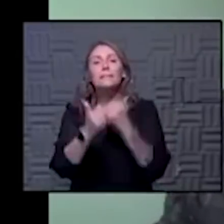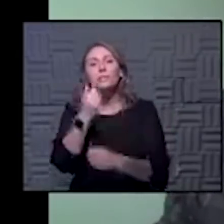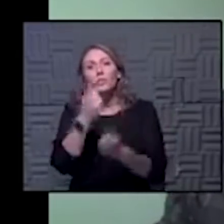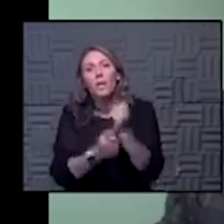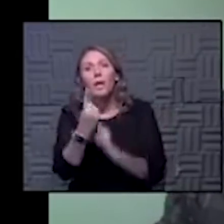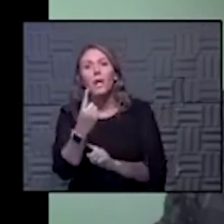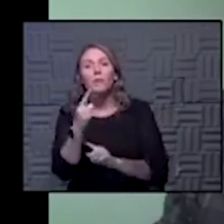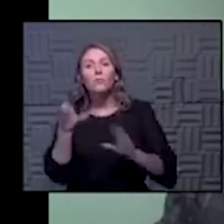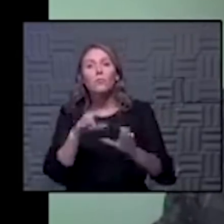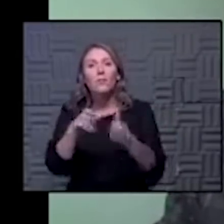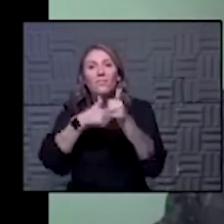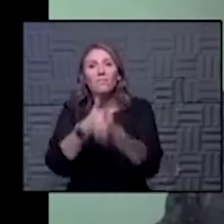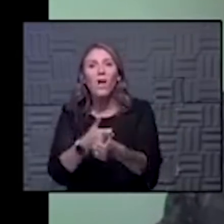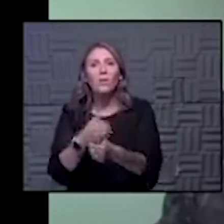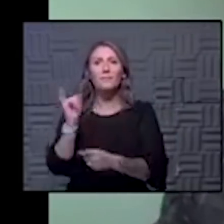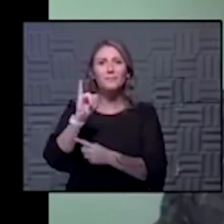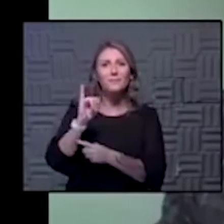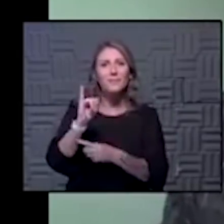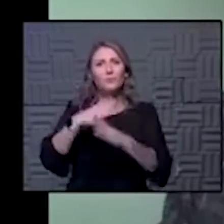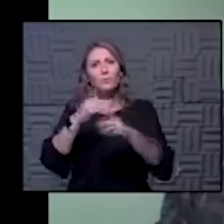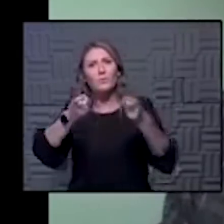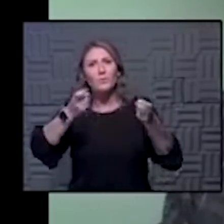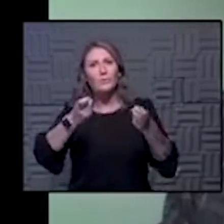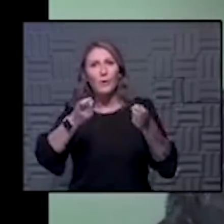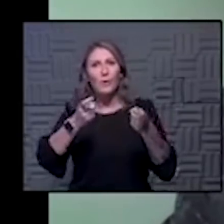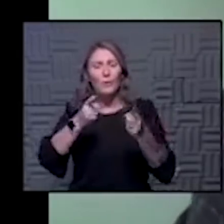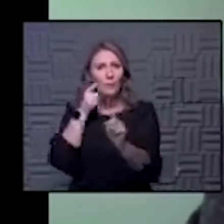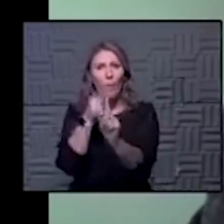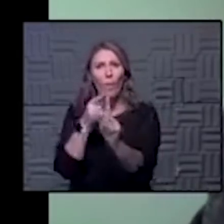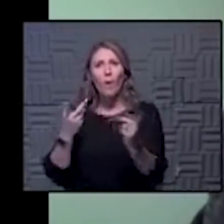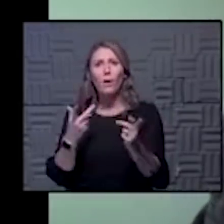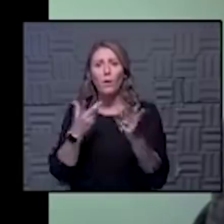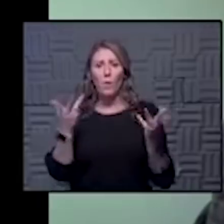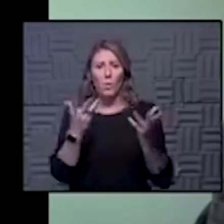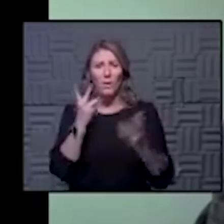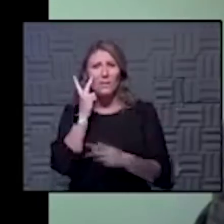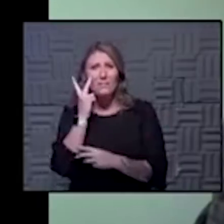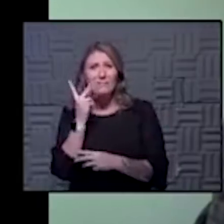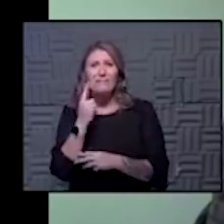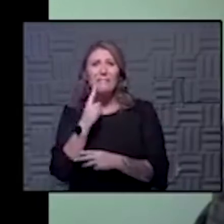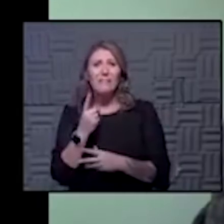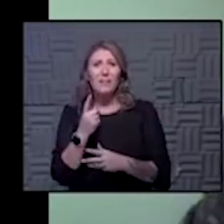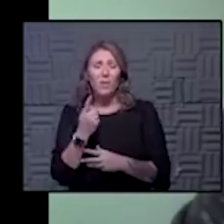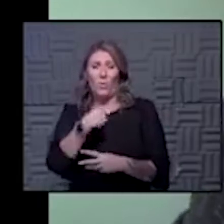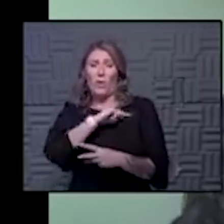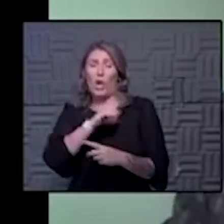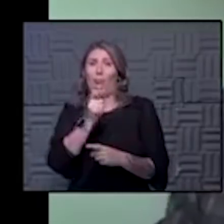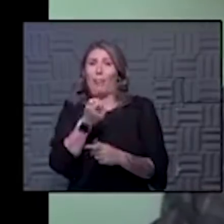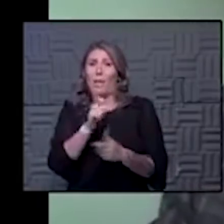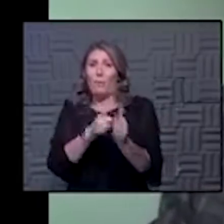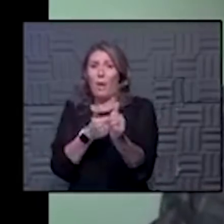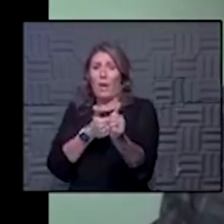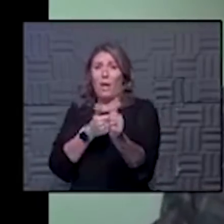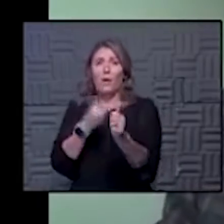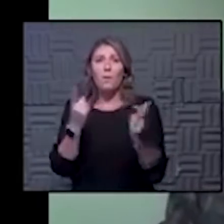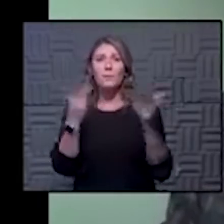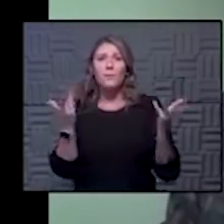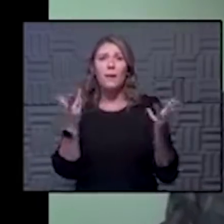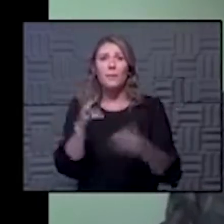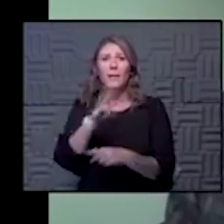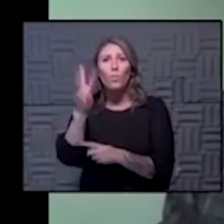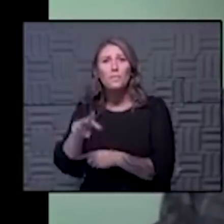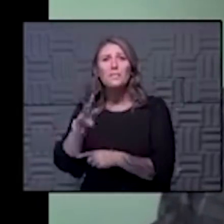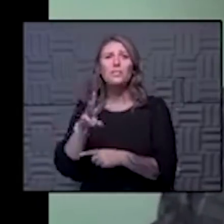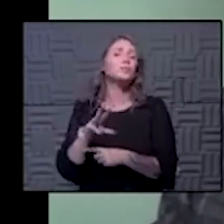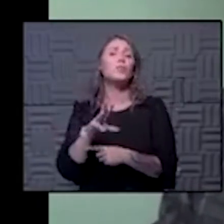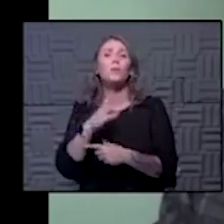infection control. It all comes down to that. But the things we're seeing, we're actually just a step behind what's going on in Wichita. Our good friend and colleague,